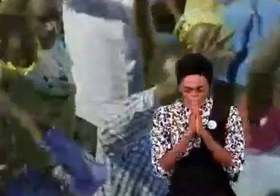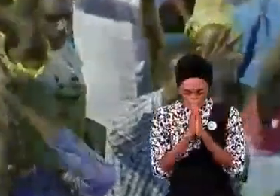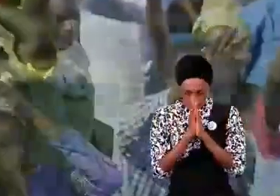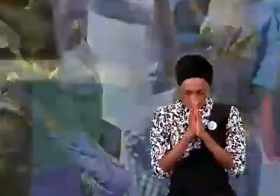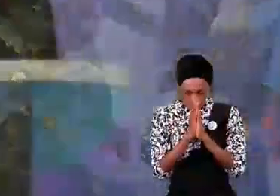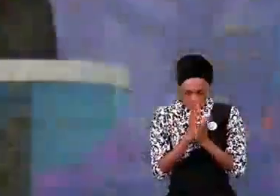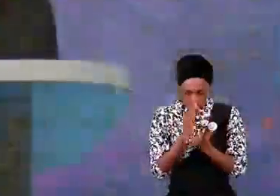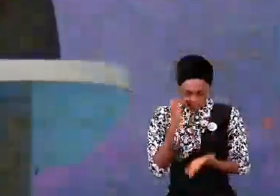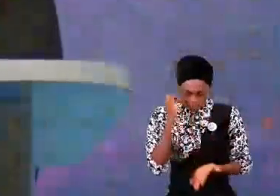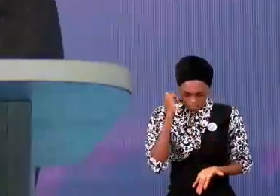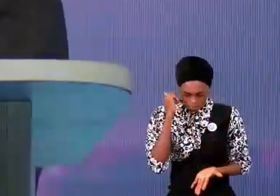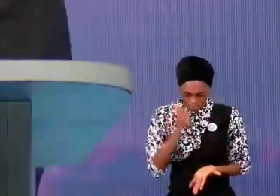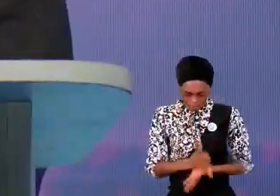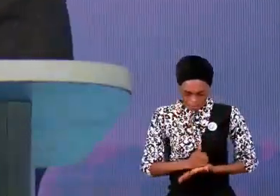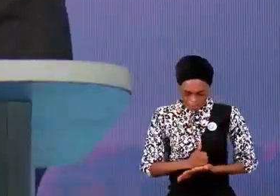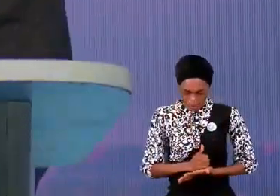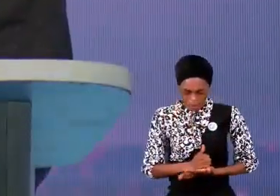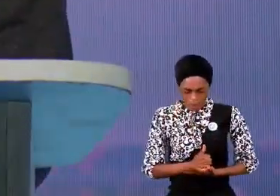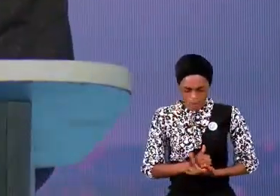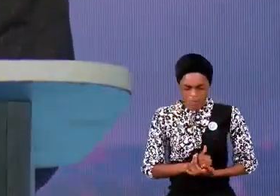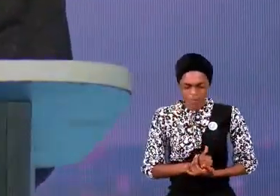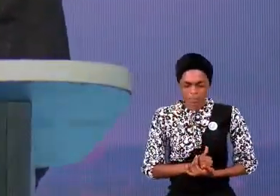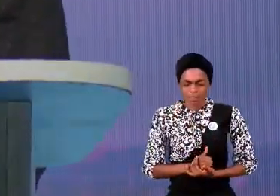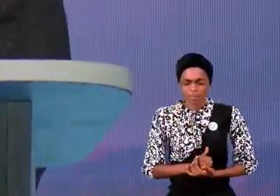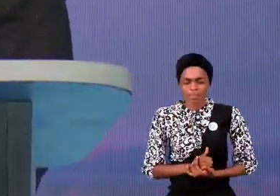Take up yourself, your healing, your